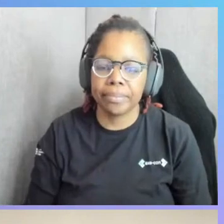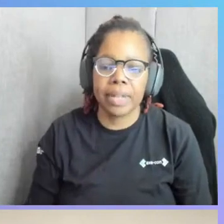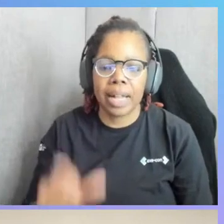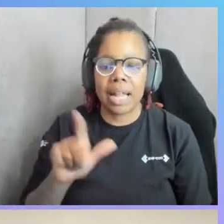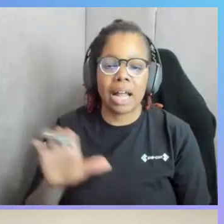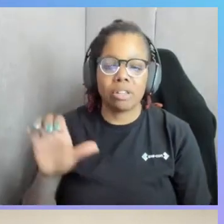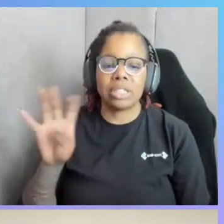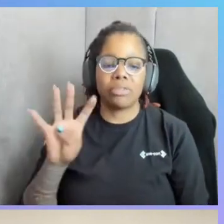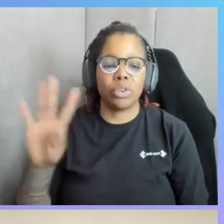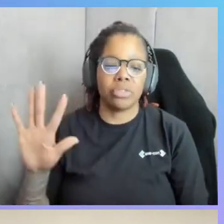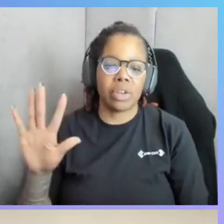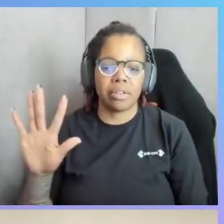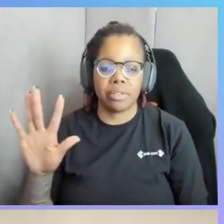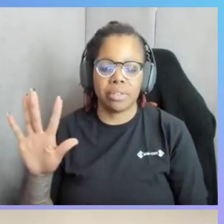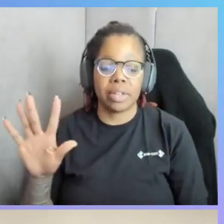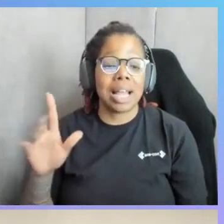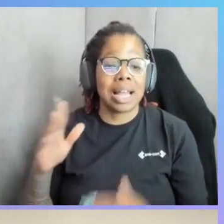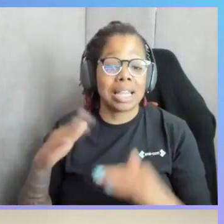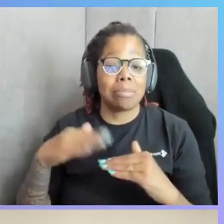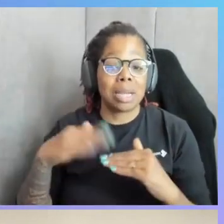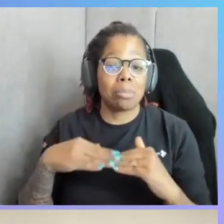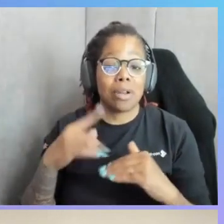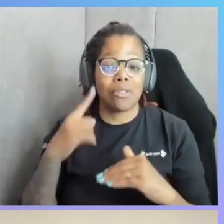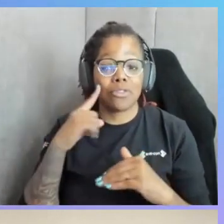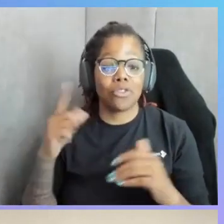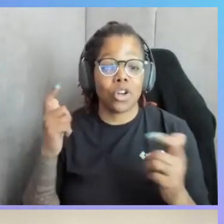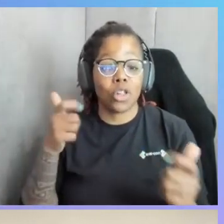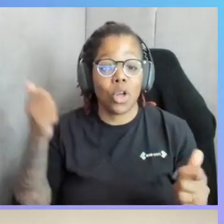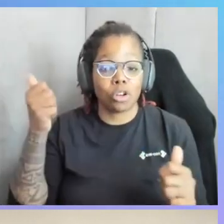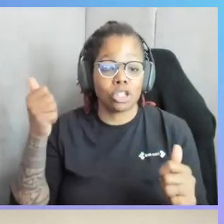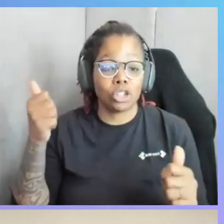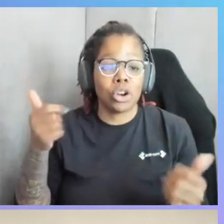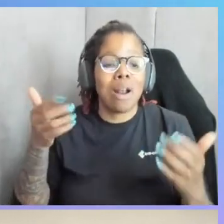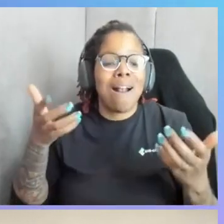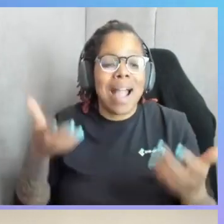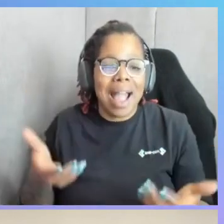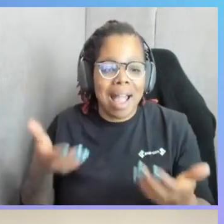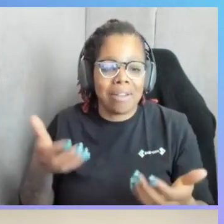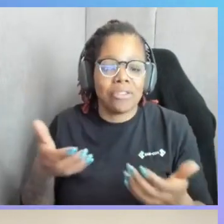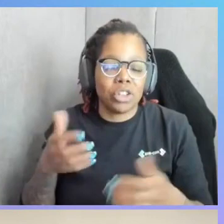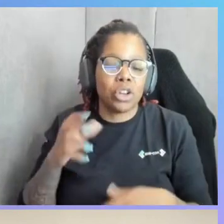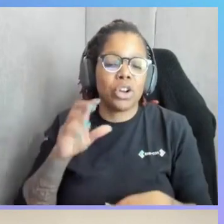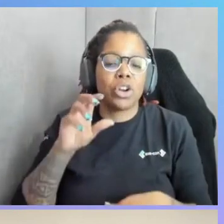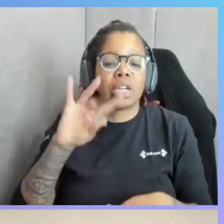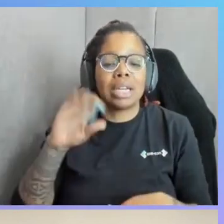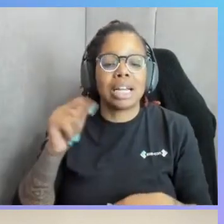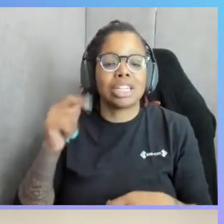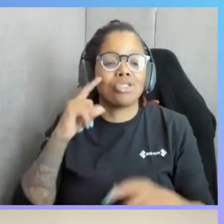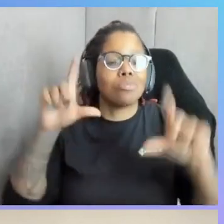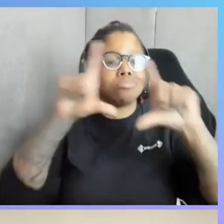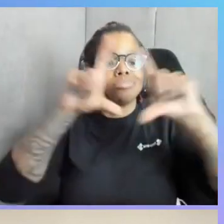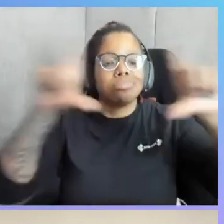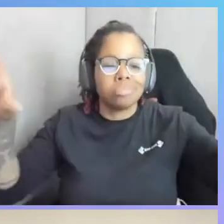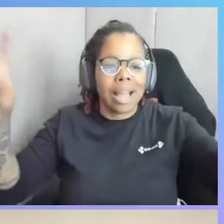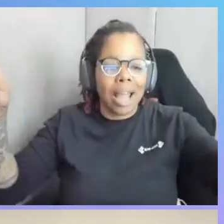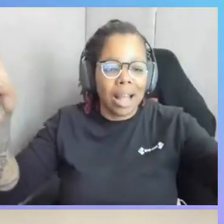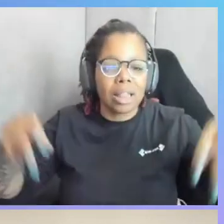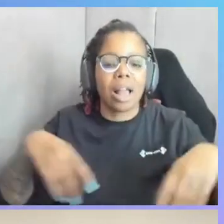LC45, the minimum for larger, heavier text, such as headlines and large